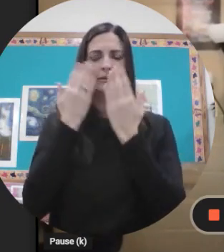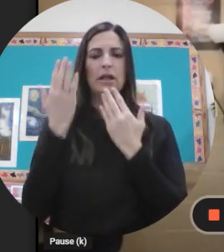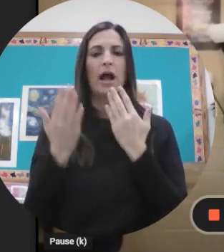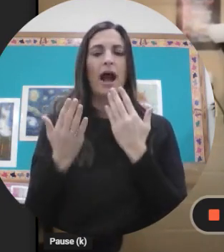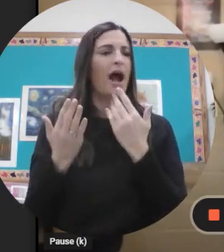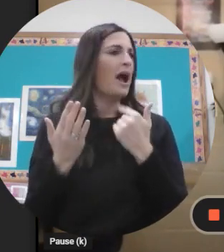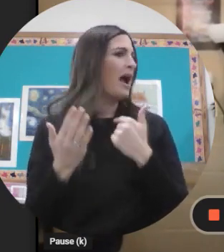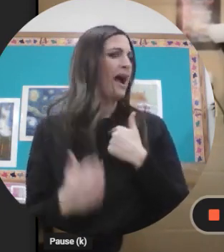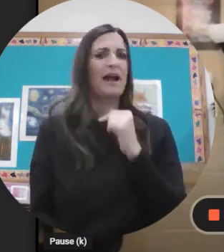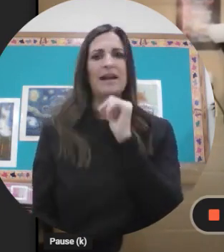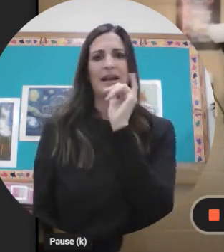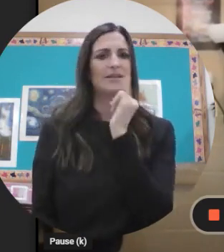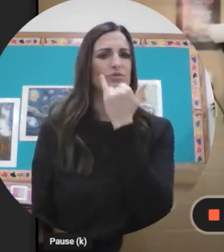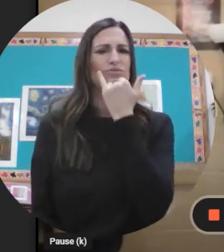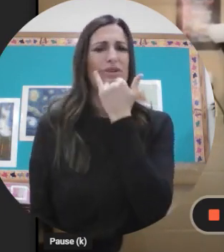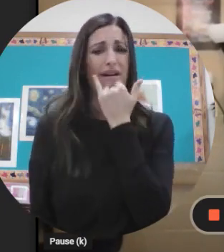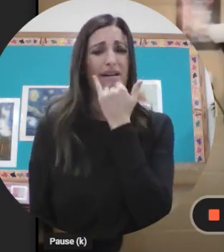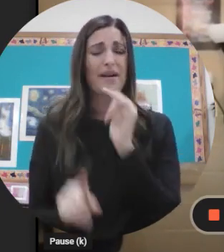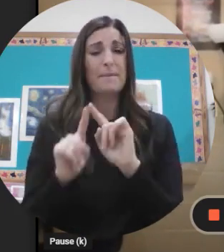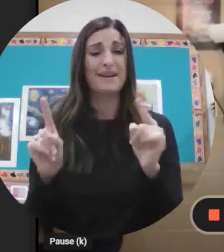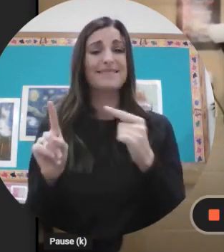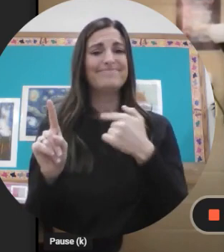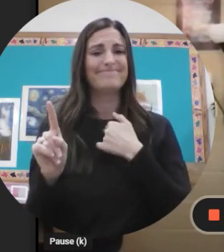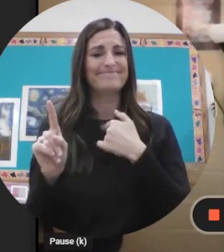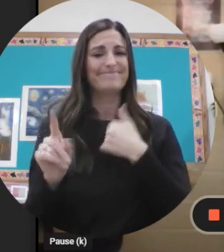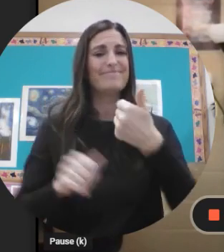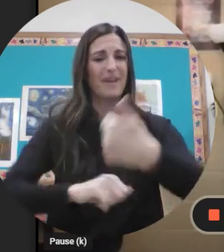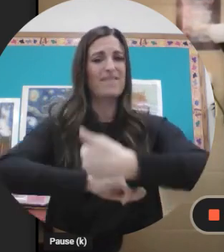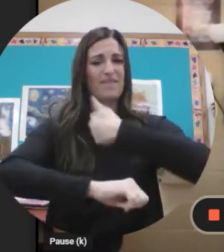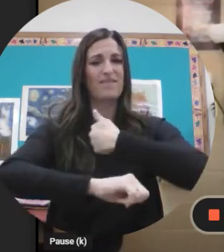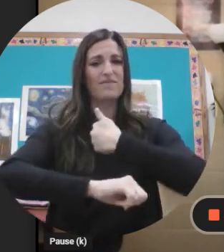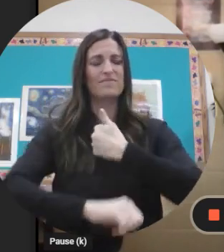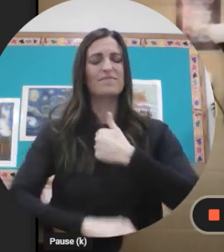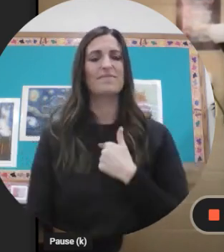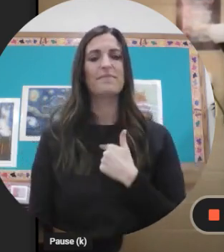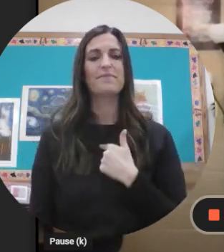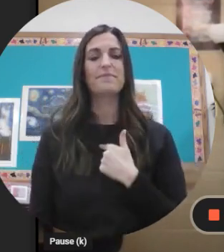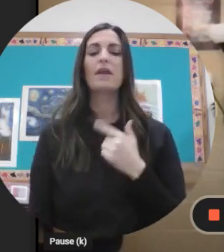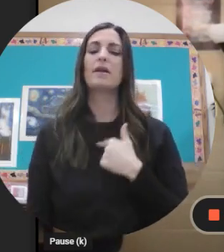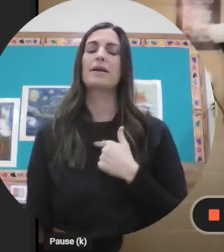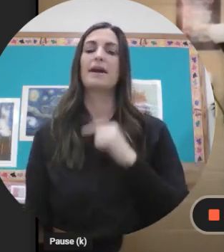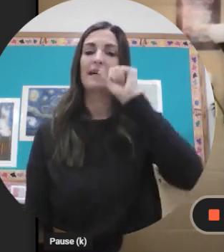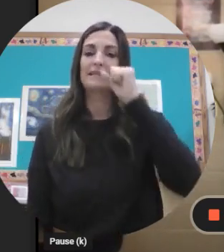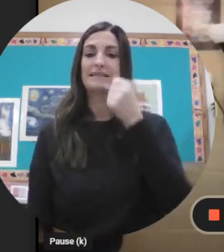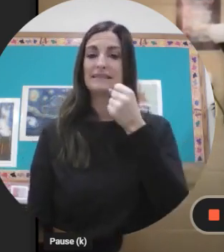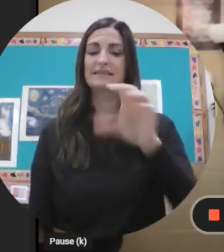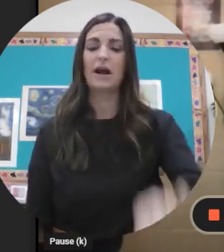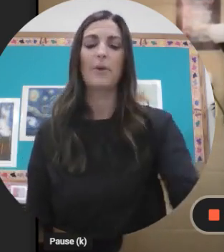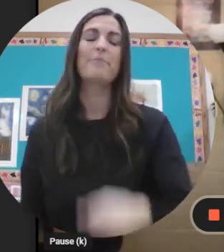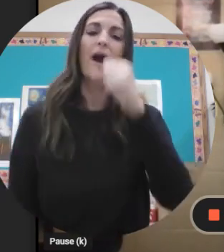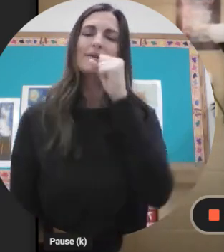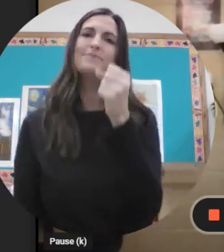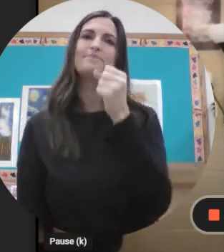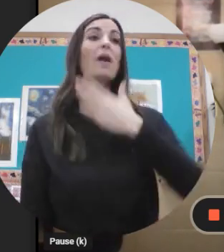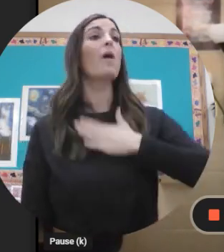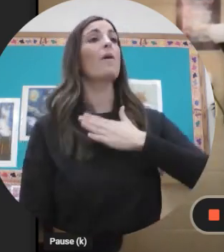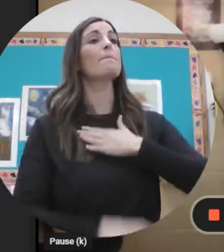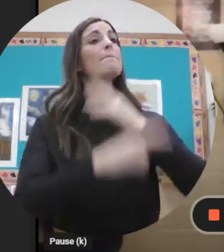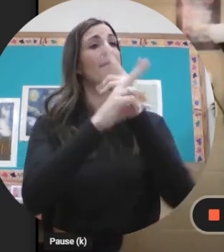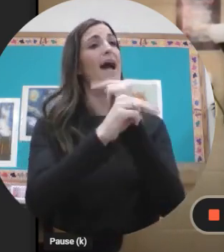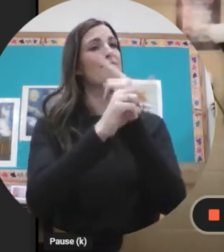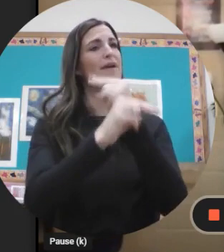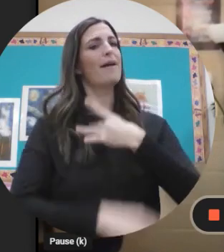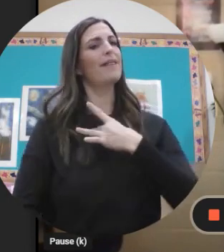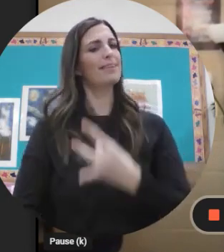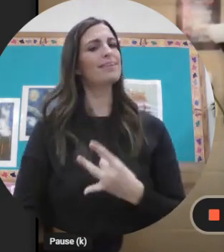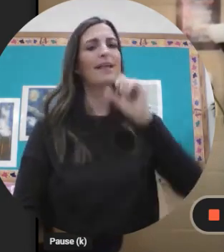wrong on purpose, I'd started it. I picked up a carrot stick from my tray. "My rabbit likes carrots," I said, pretending we were